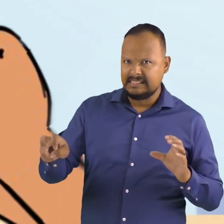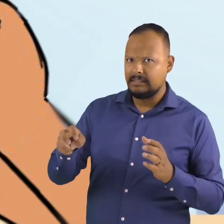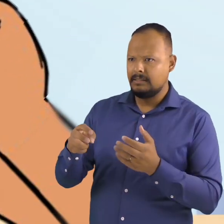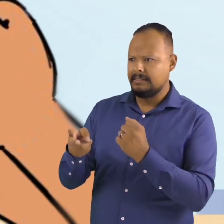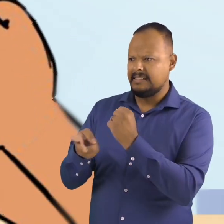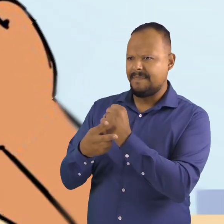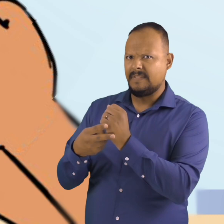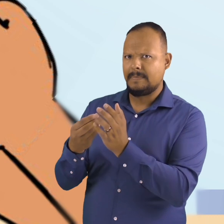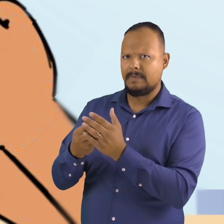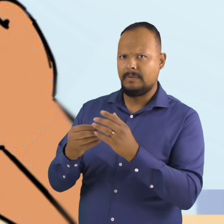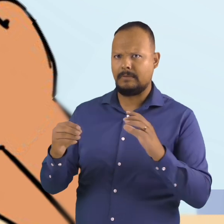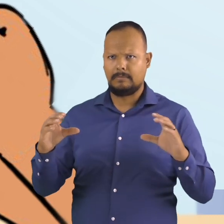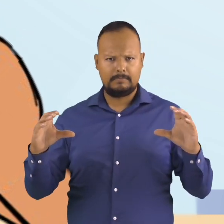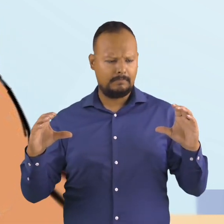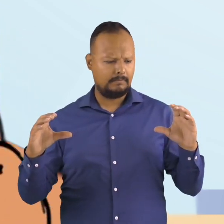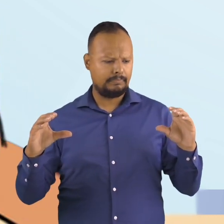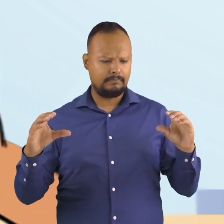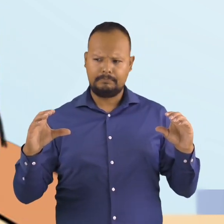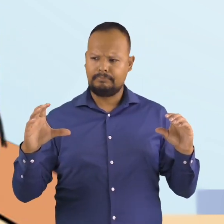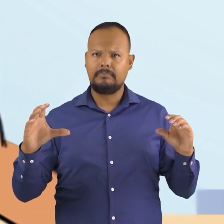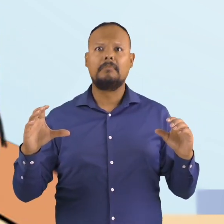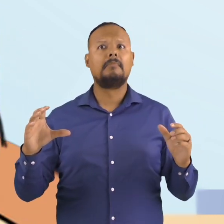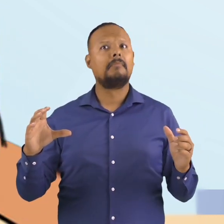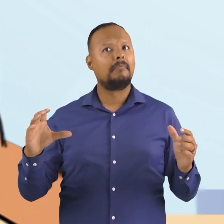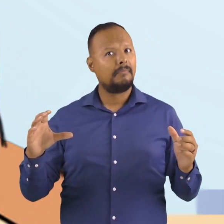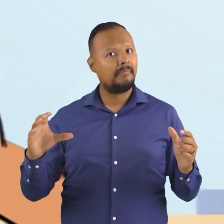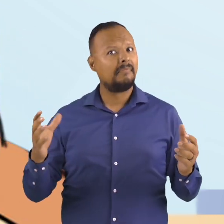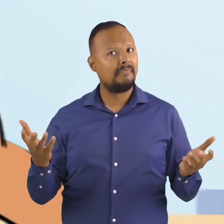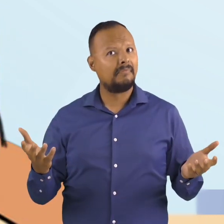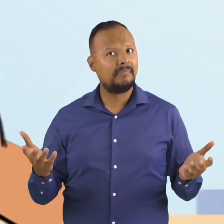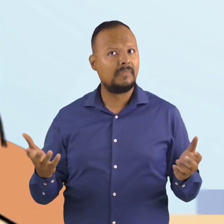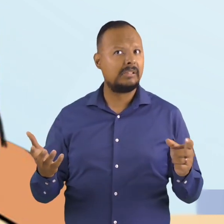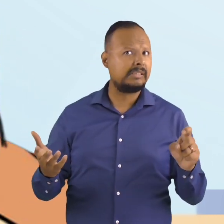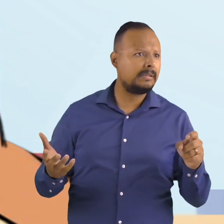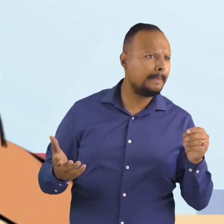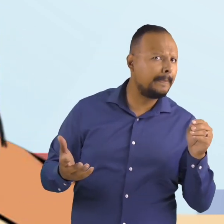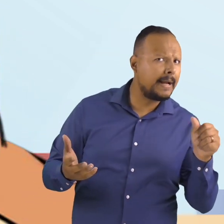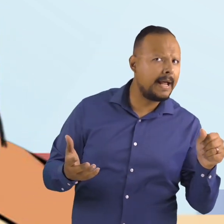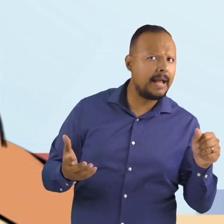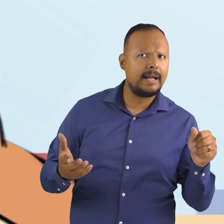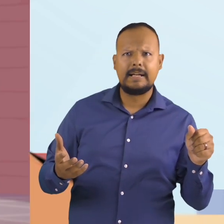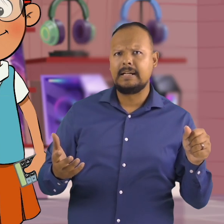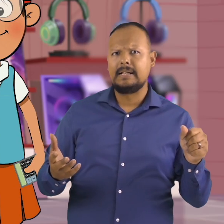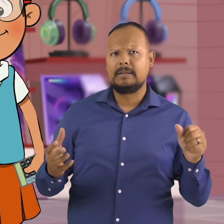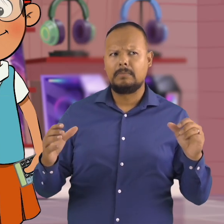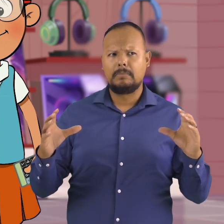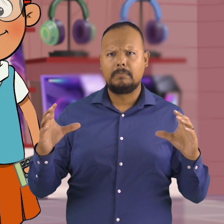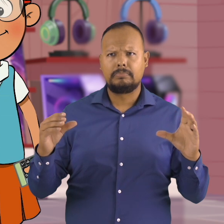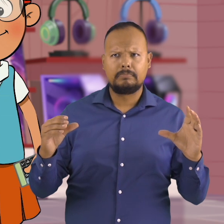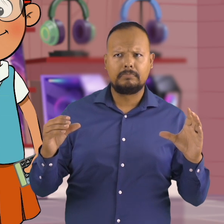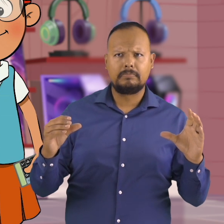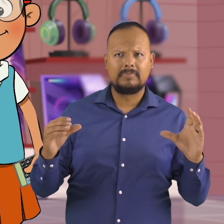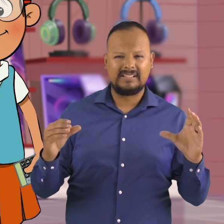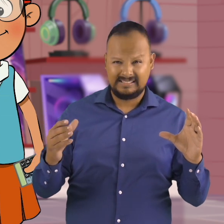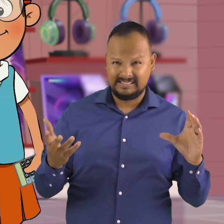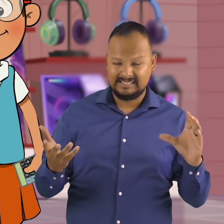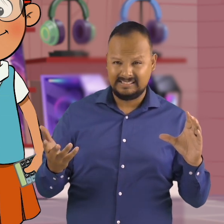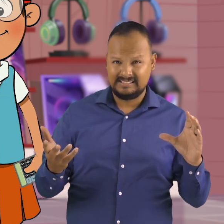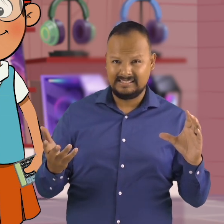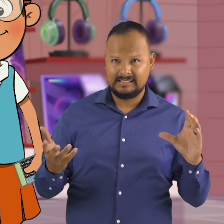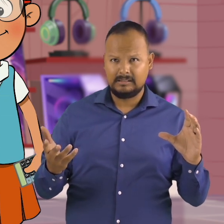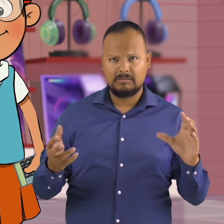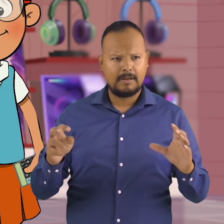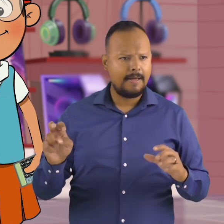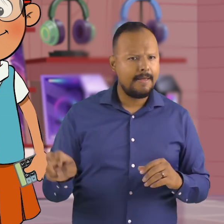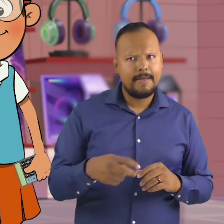savings to your checking account if you need more money to pay for something. Remember, checking accounts